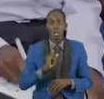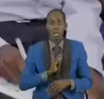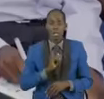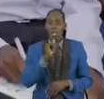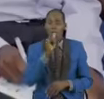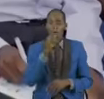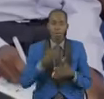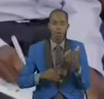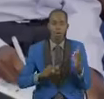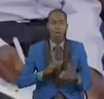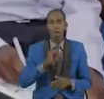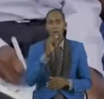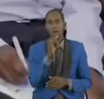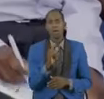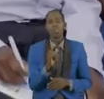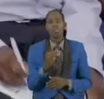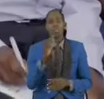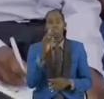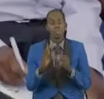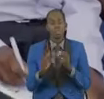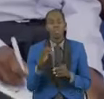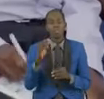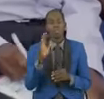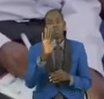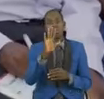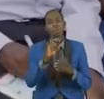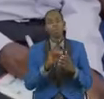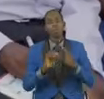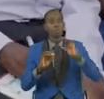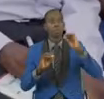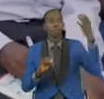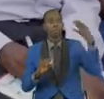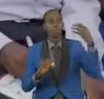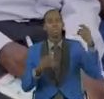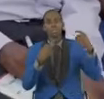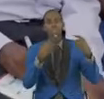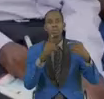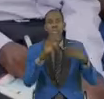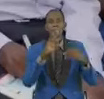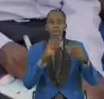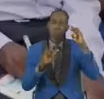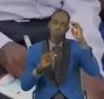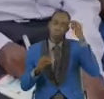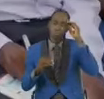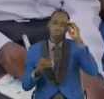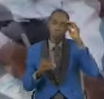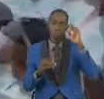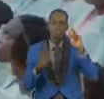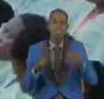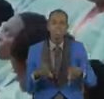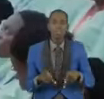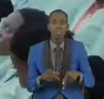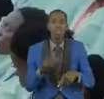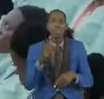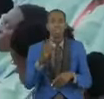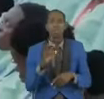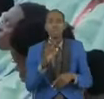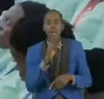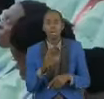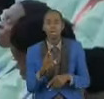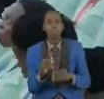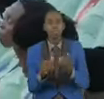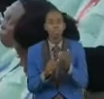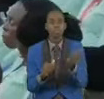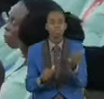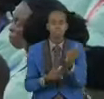mediocre by the grace of God. I'm a backslider by the grace of God. I'm still chewing sin, drinking